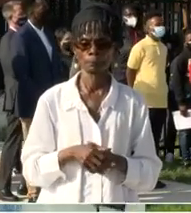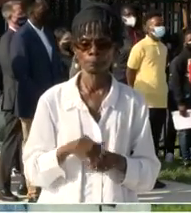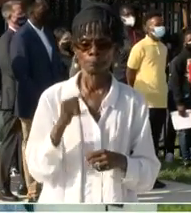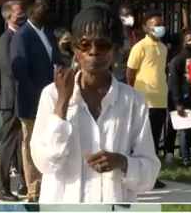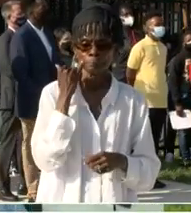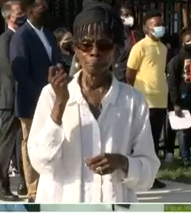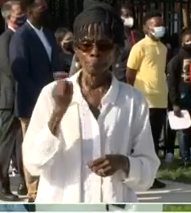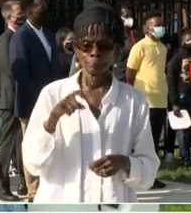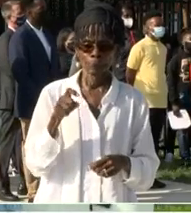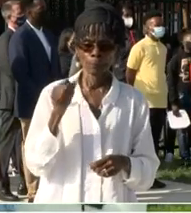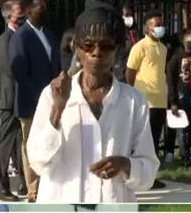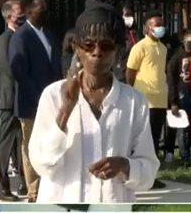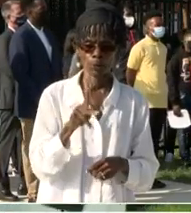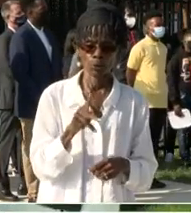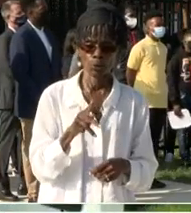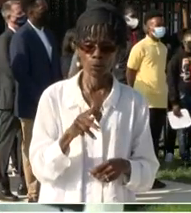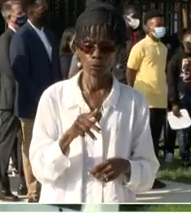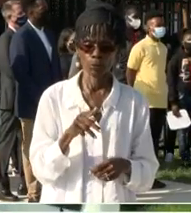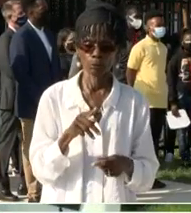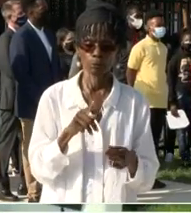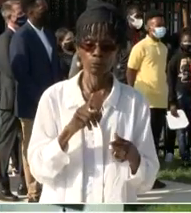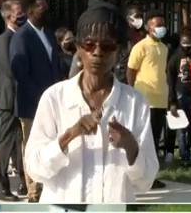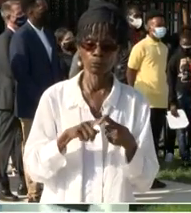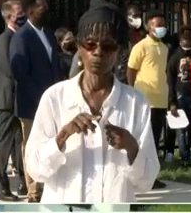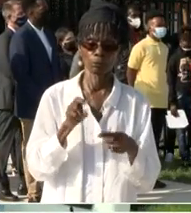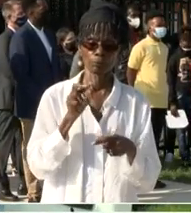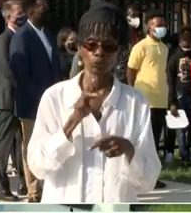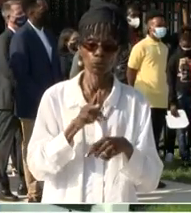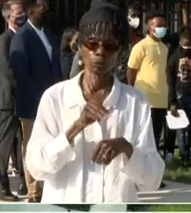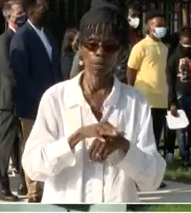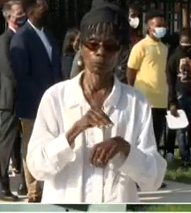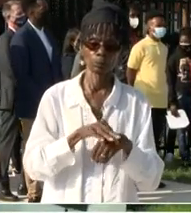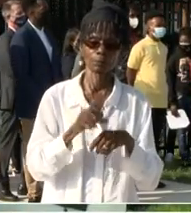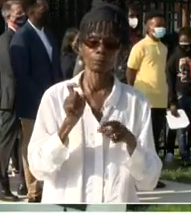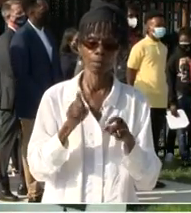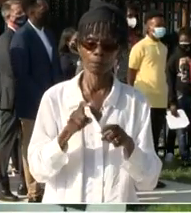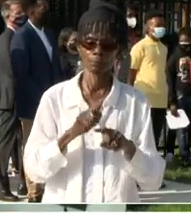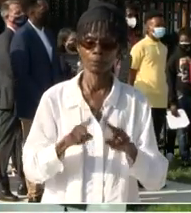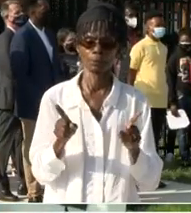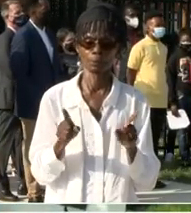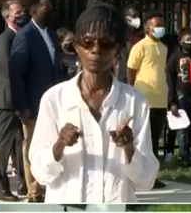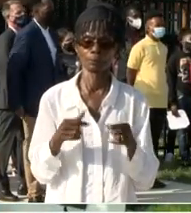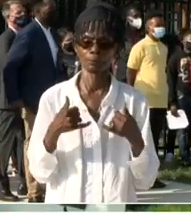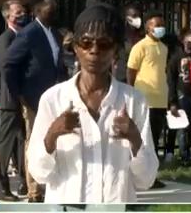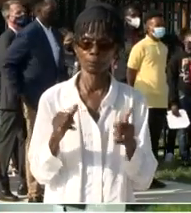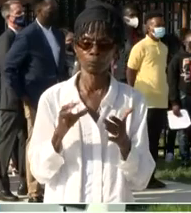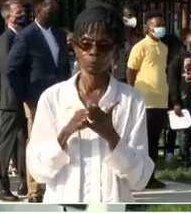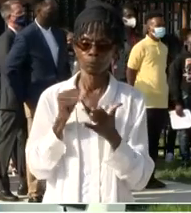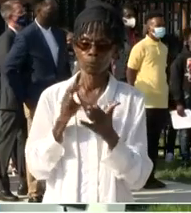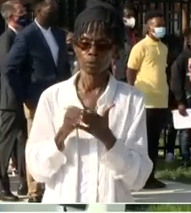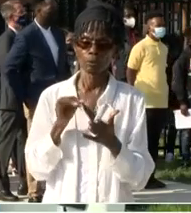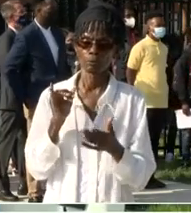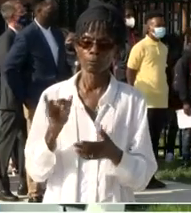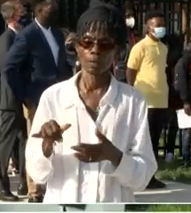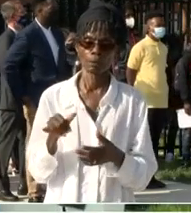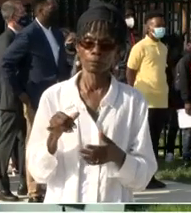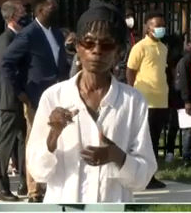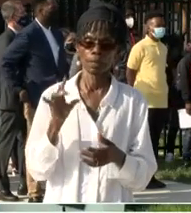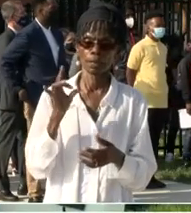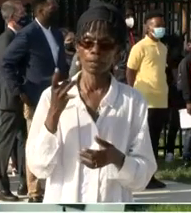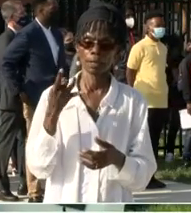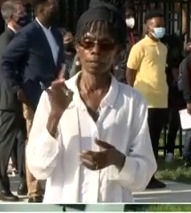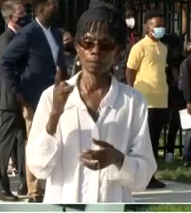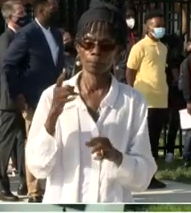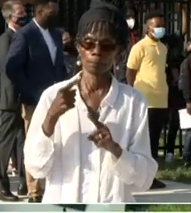the capacity to do so. We've learned a lot over the last 18 plus months of how to do that well. And our teachers have shown that